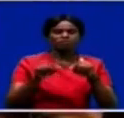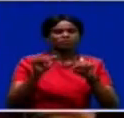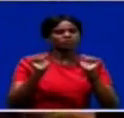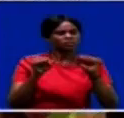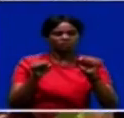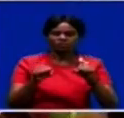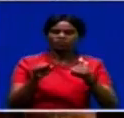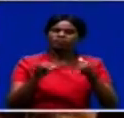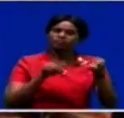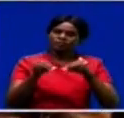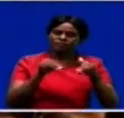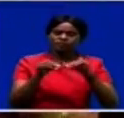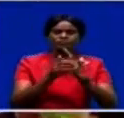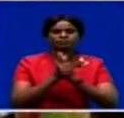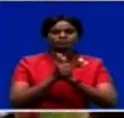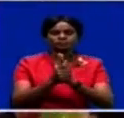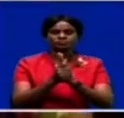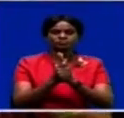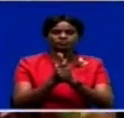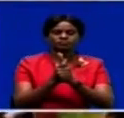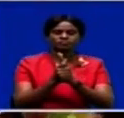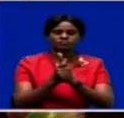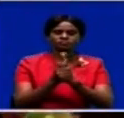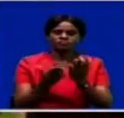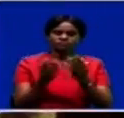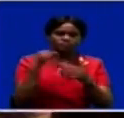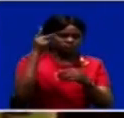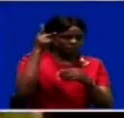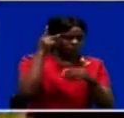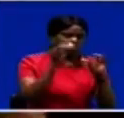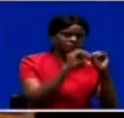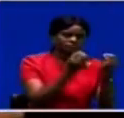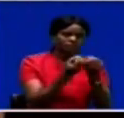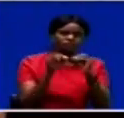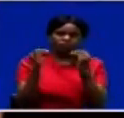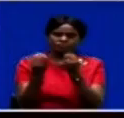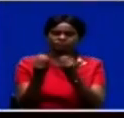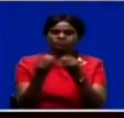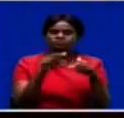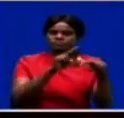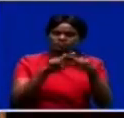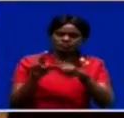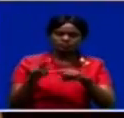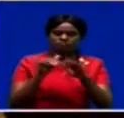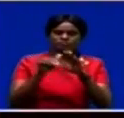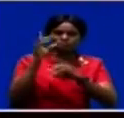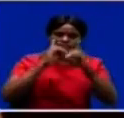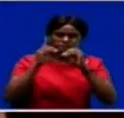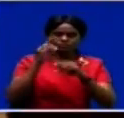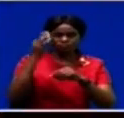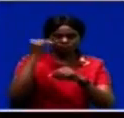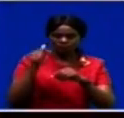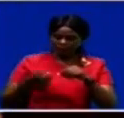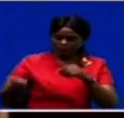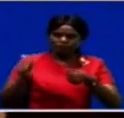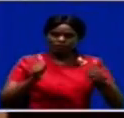leadership, to bring rival political stakeholders to a dialogue because, as I said, themselves failed to harmonize